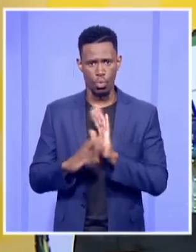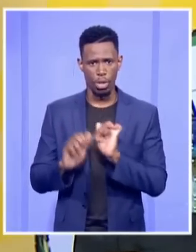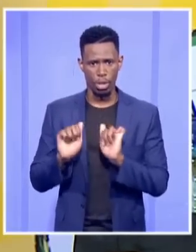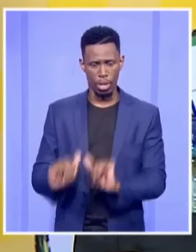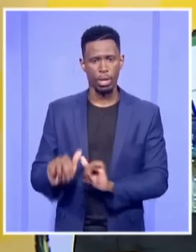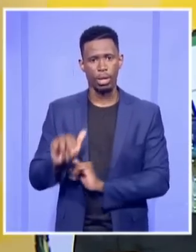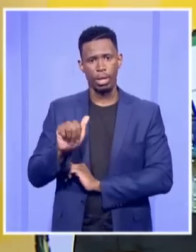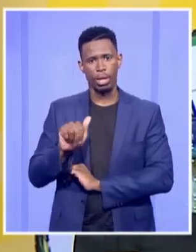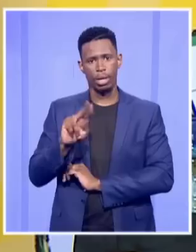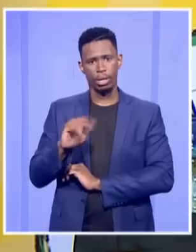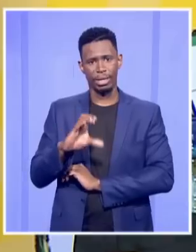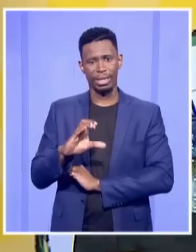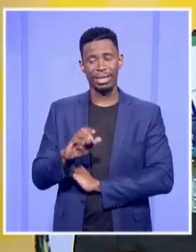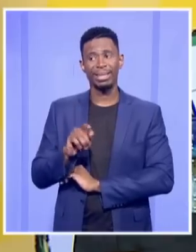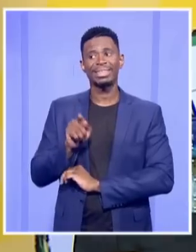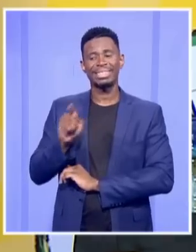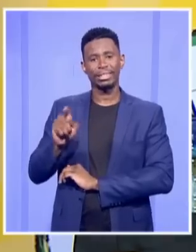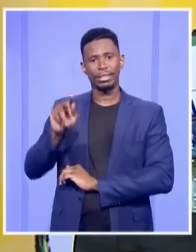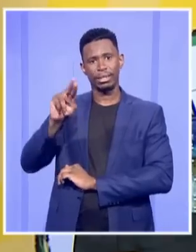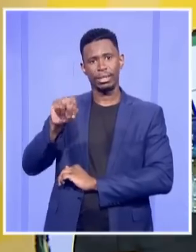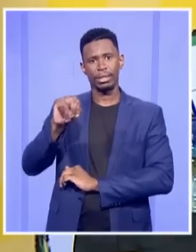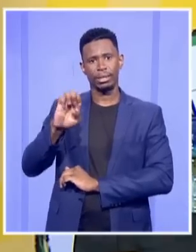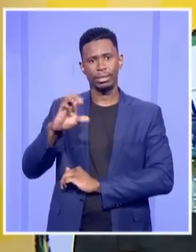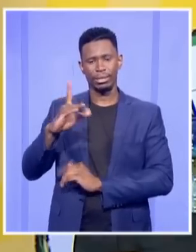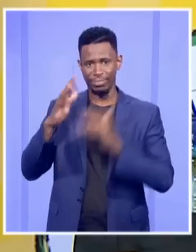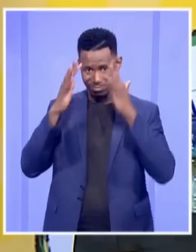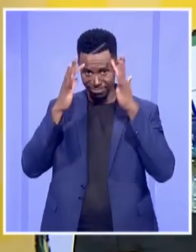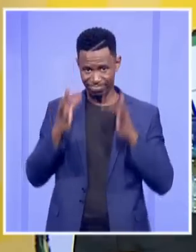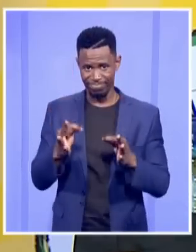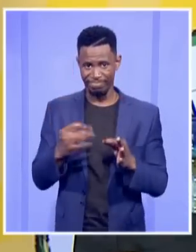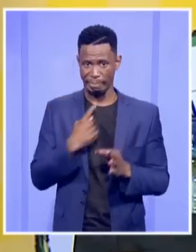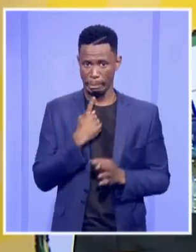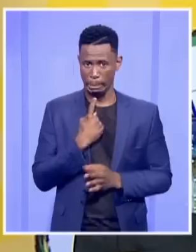the NEC concluded that we should not use